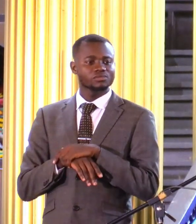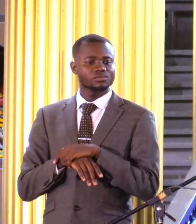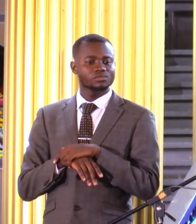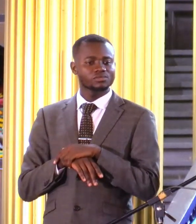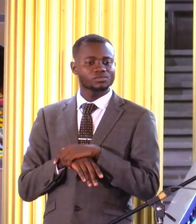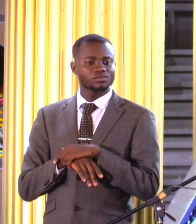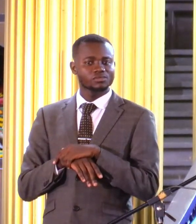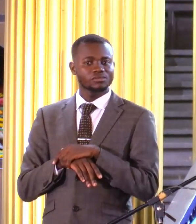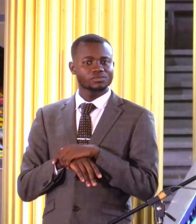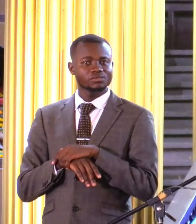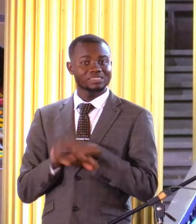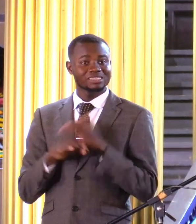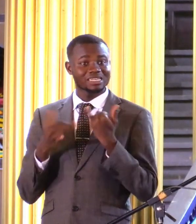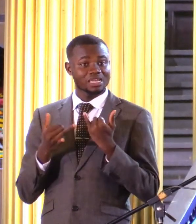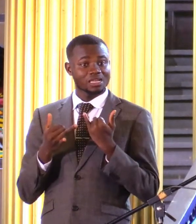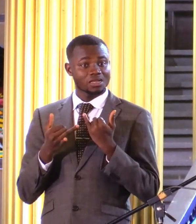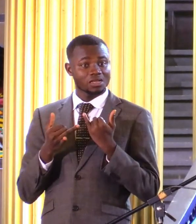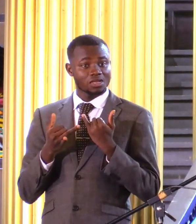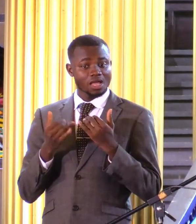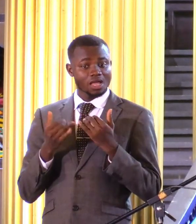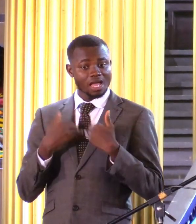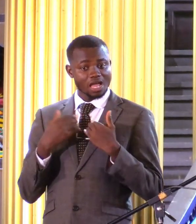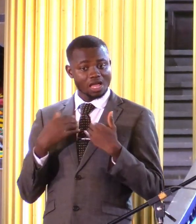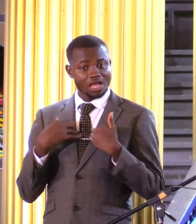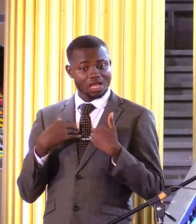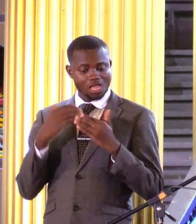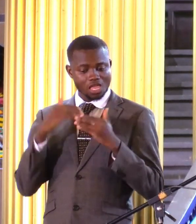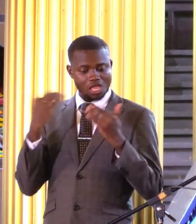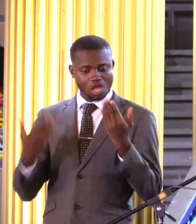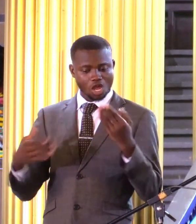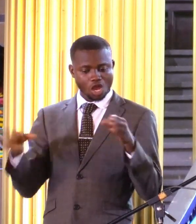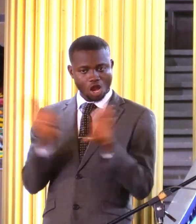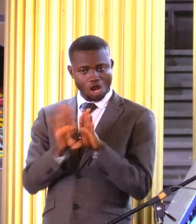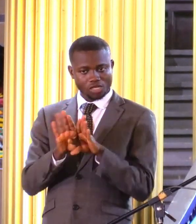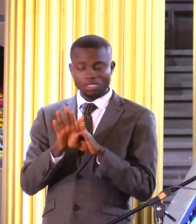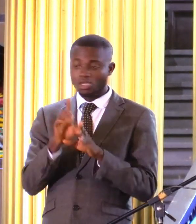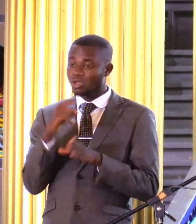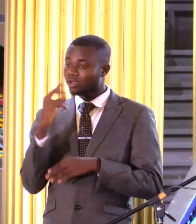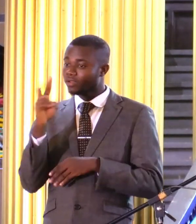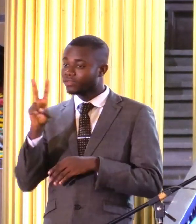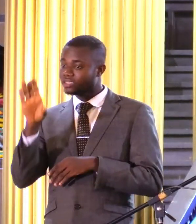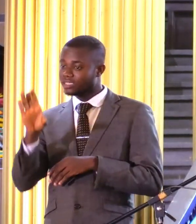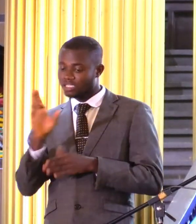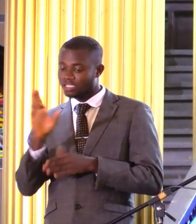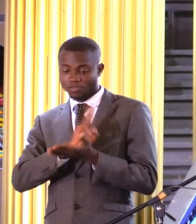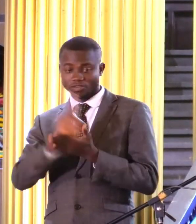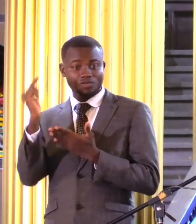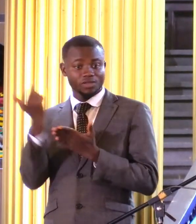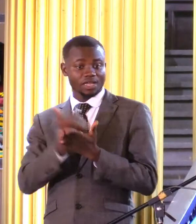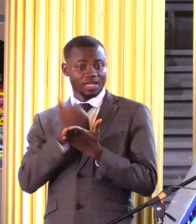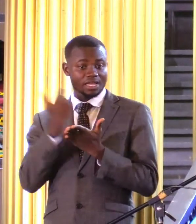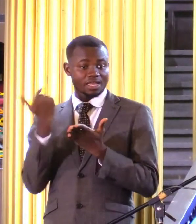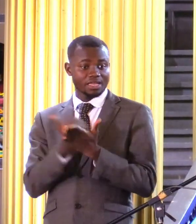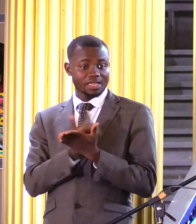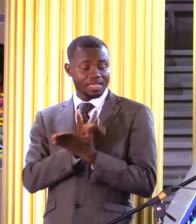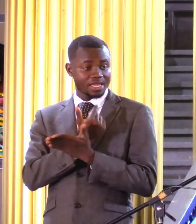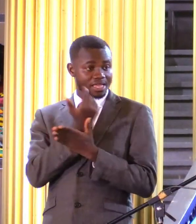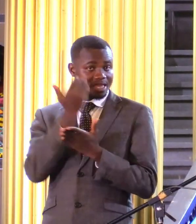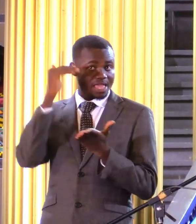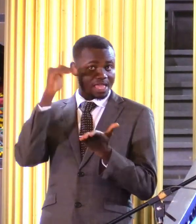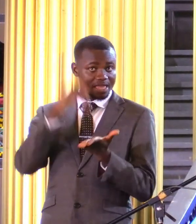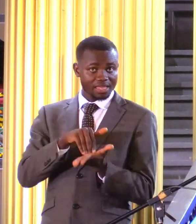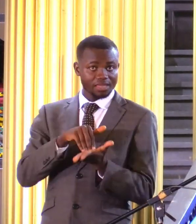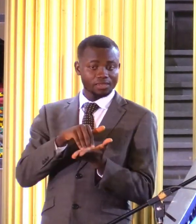we'll now take the closing remarks from our chairperson, who is the Vice-Chancellor of the University of Ghana. And again,